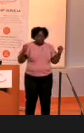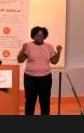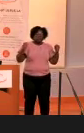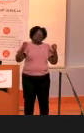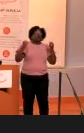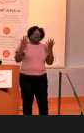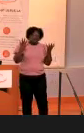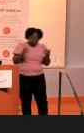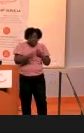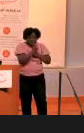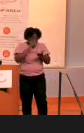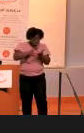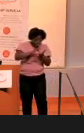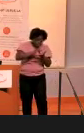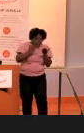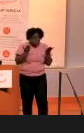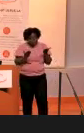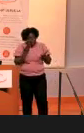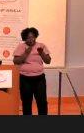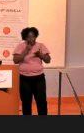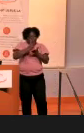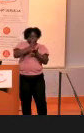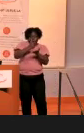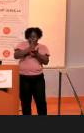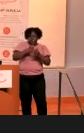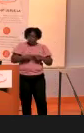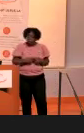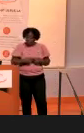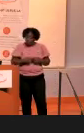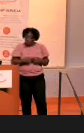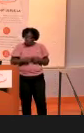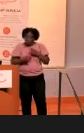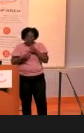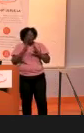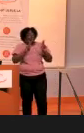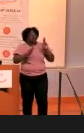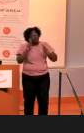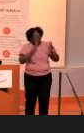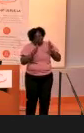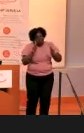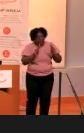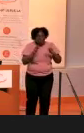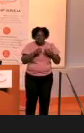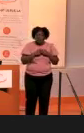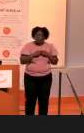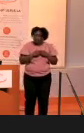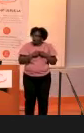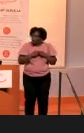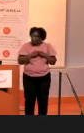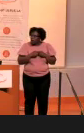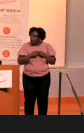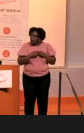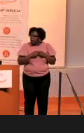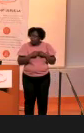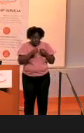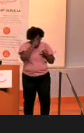there's other drugs that could be contributing to the response. But these are people who had been on, who were not responding to